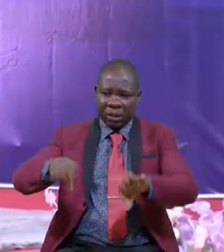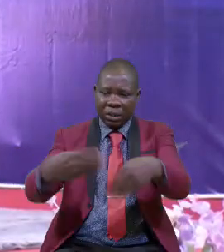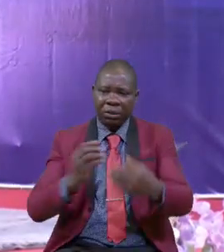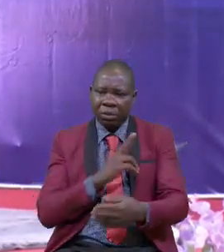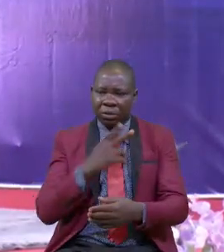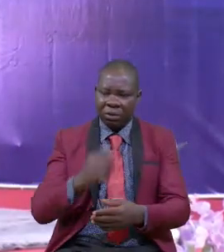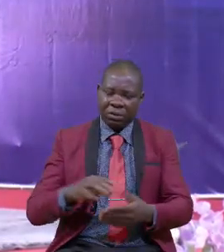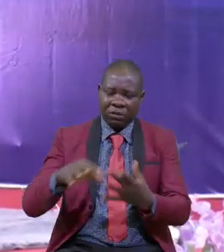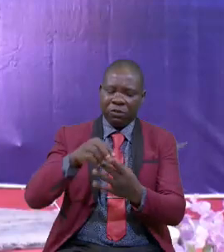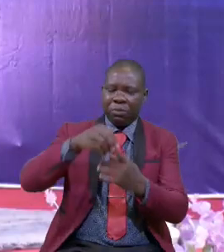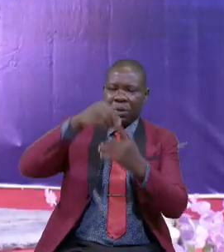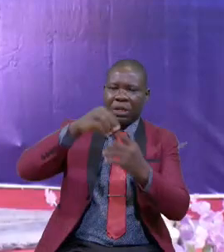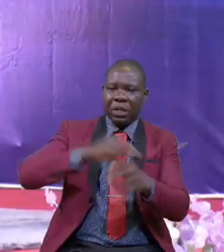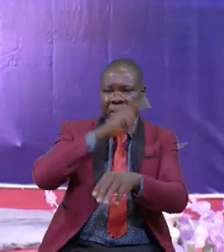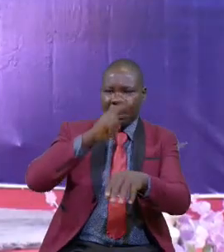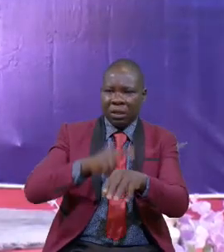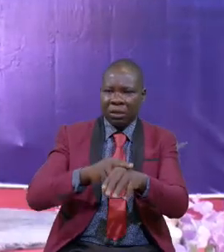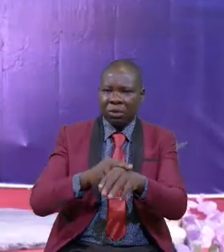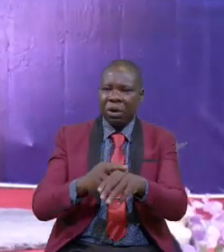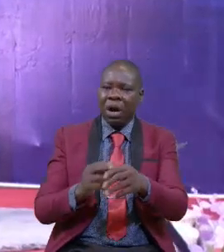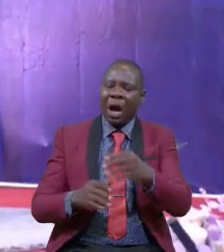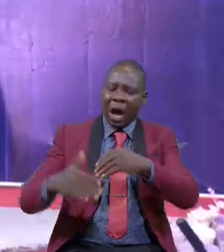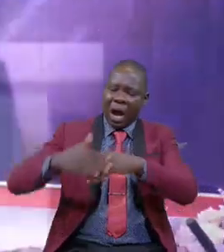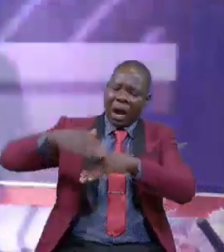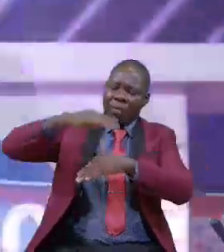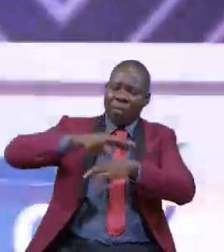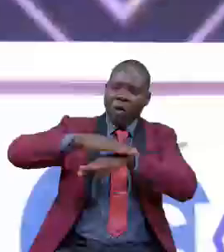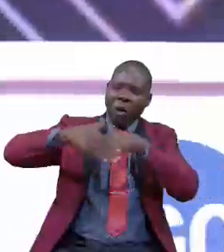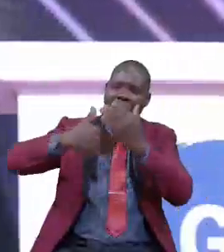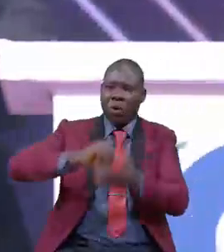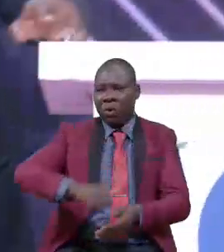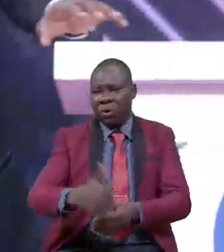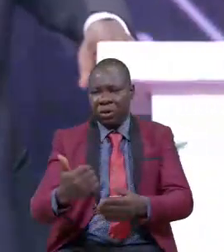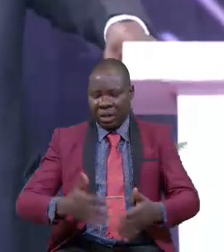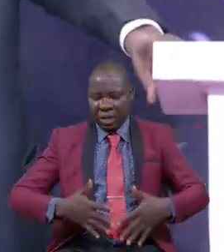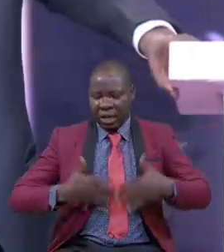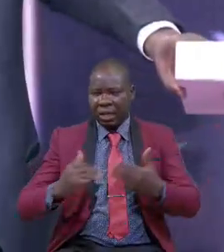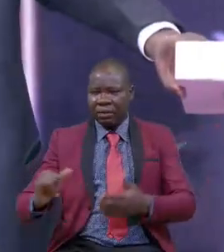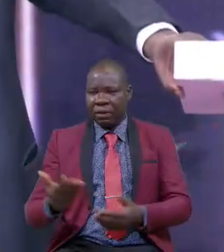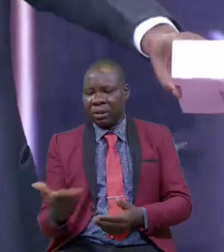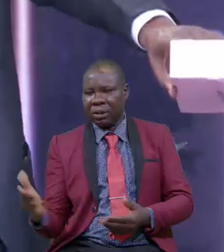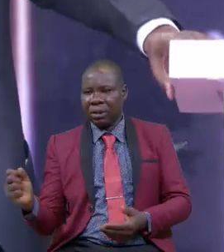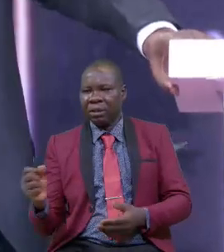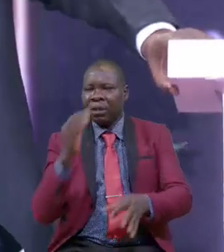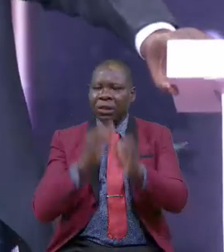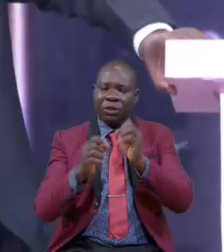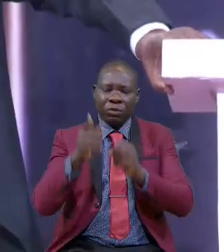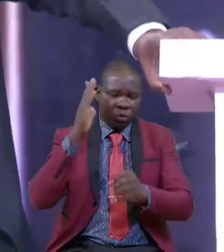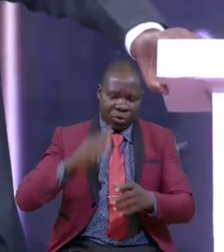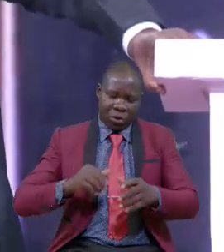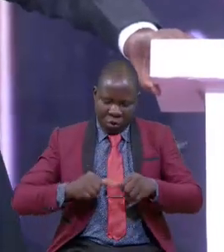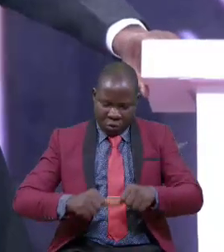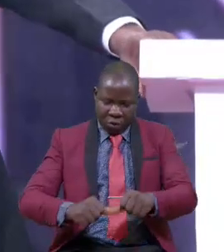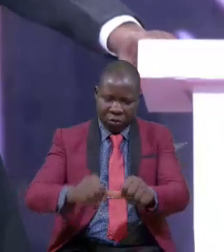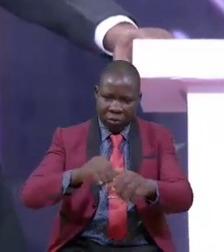all those inanimate things. If you're going to continue in ministry, there are times you bend